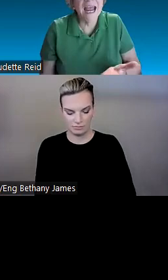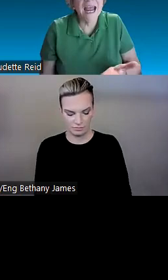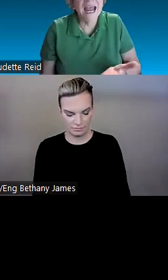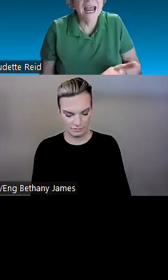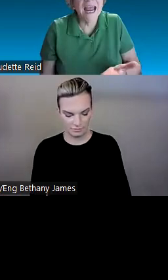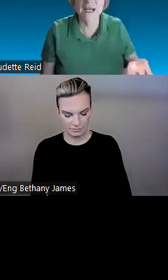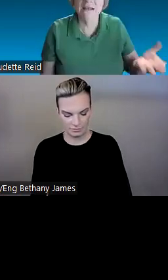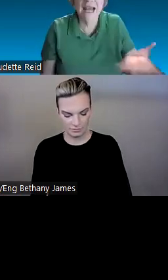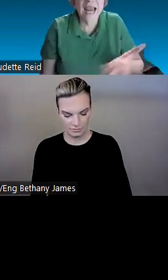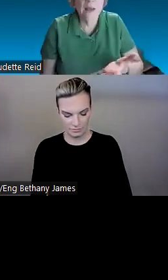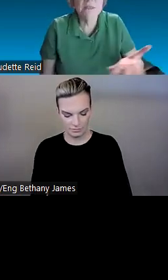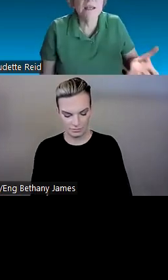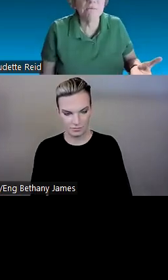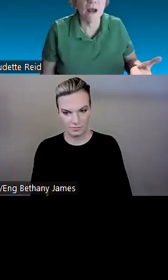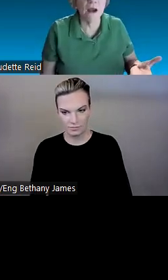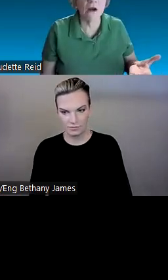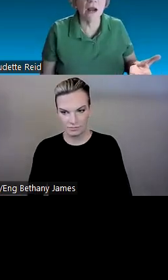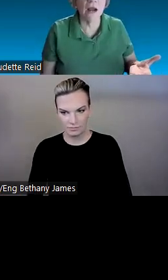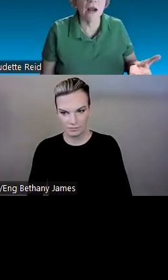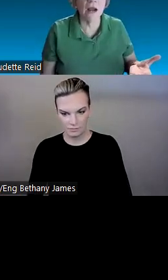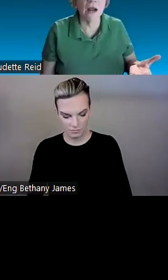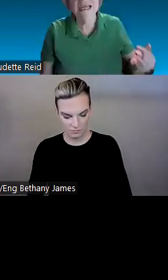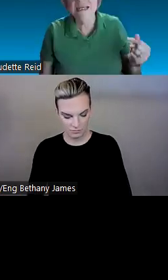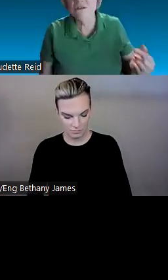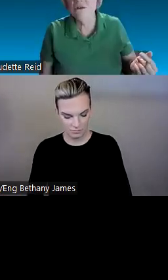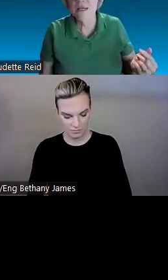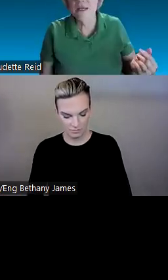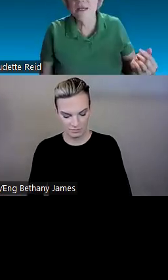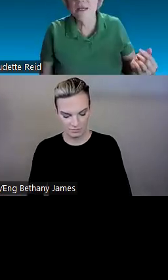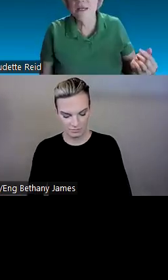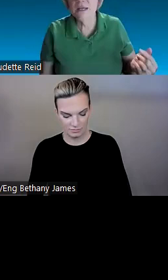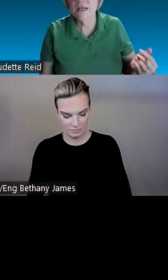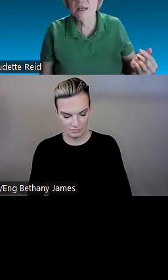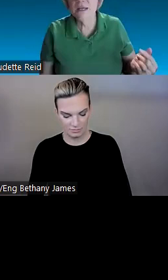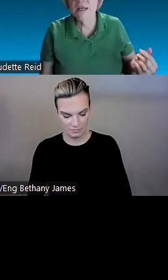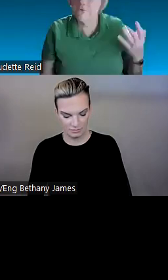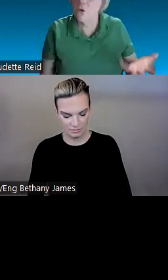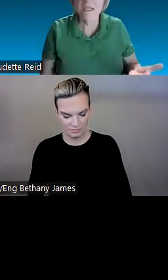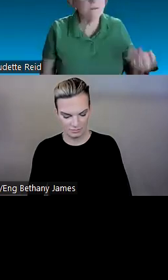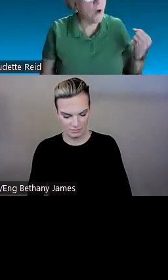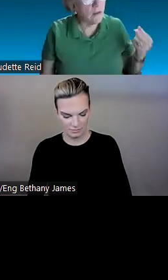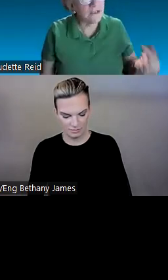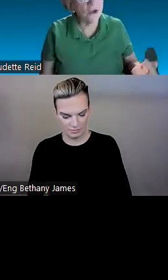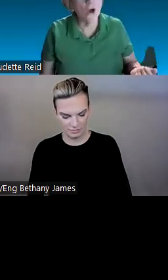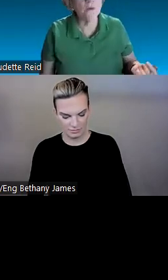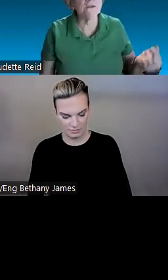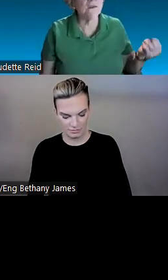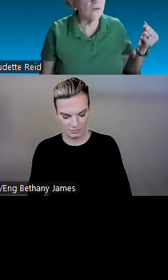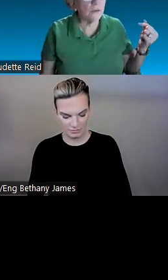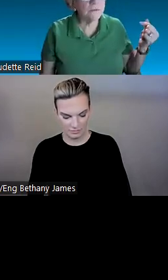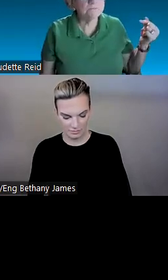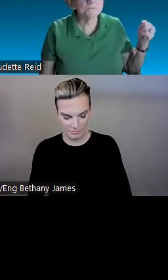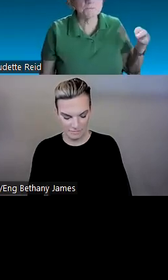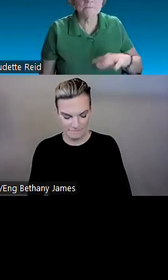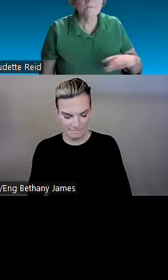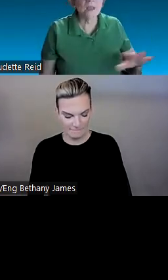an accommodation and apps that are on there is good because the phone is small, it's always